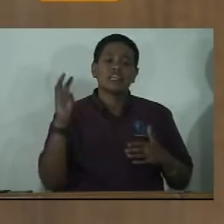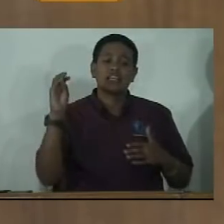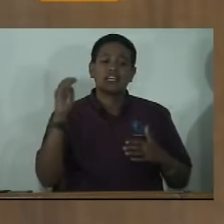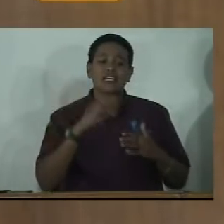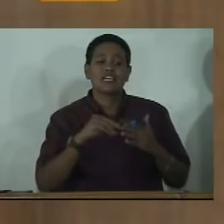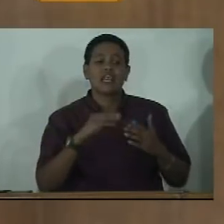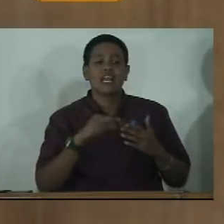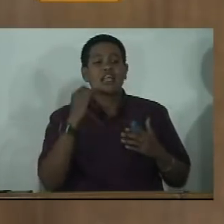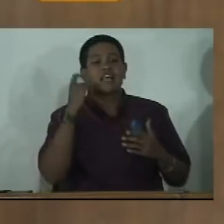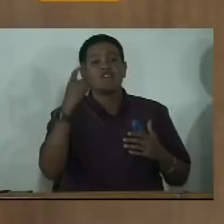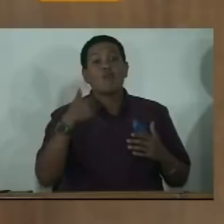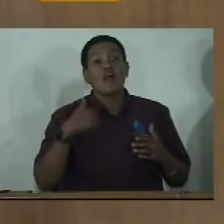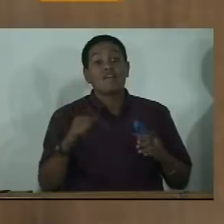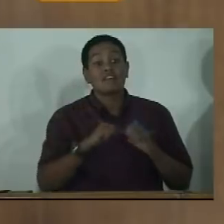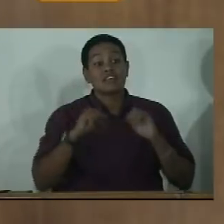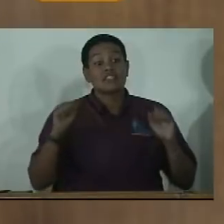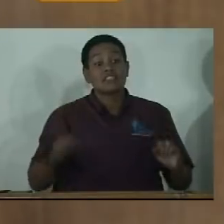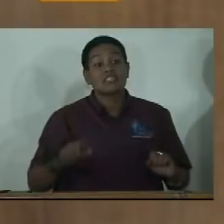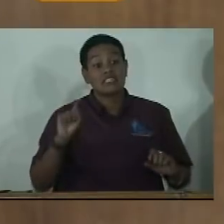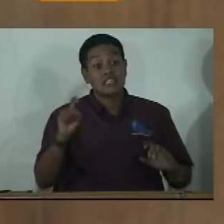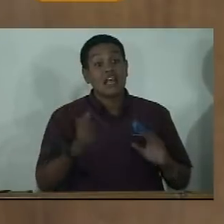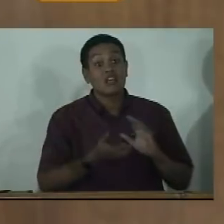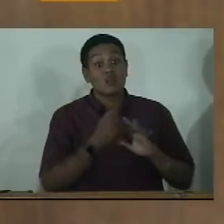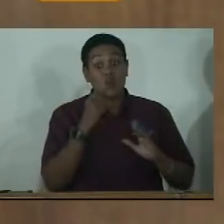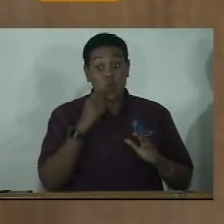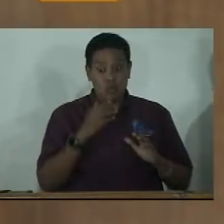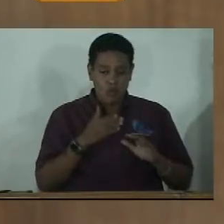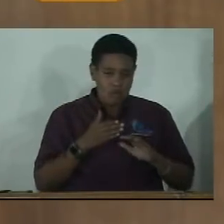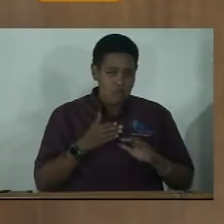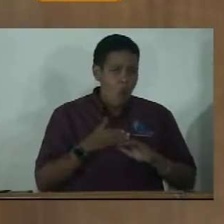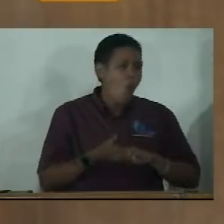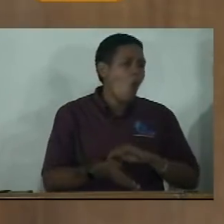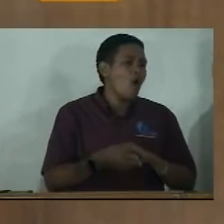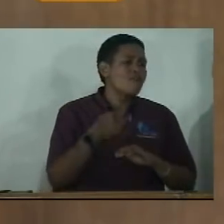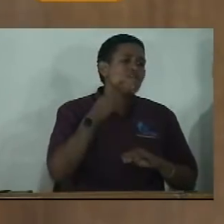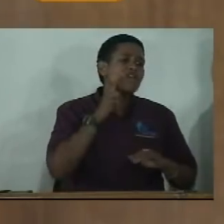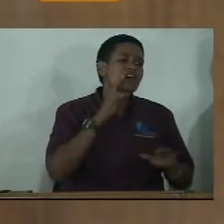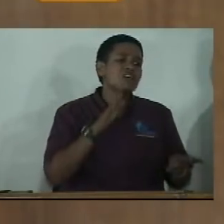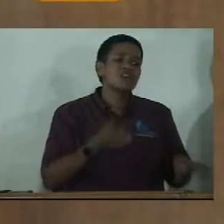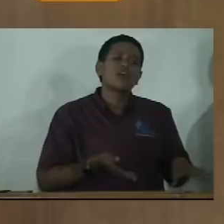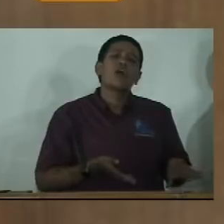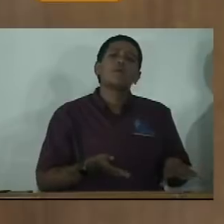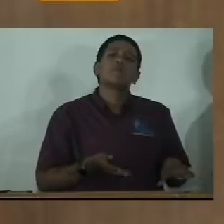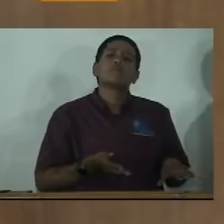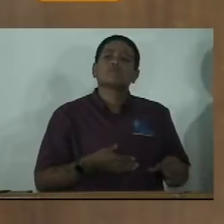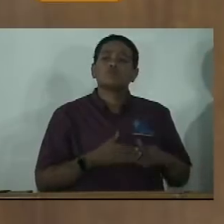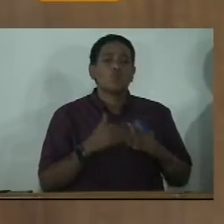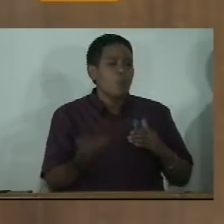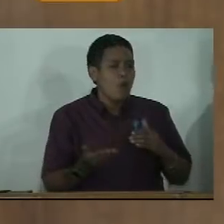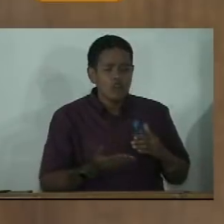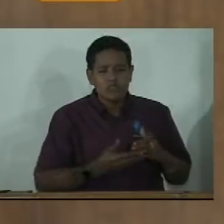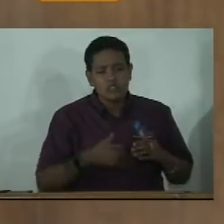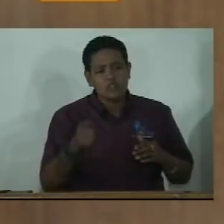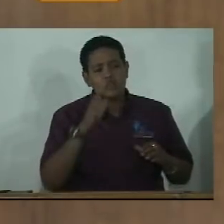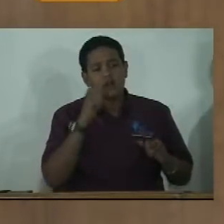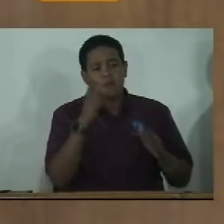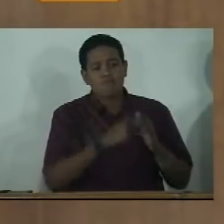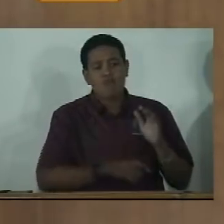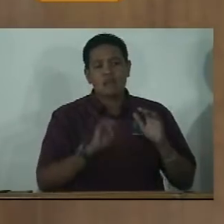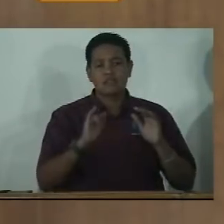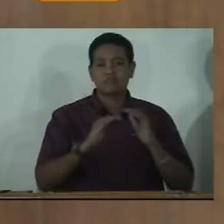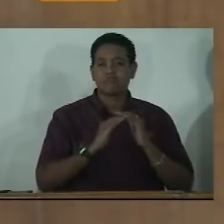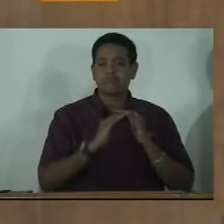you had a system that took excess vegetables, you will stabilize the price and